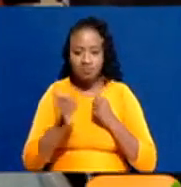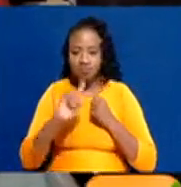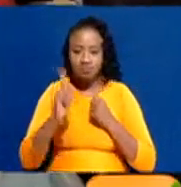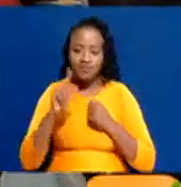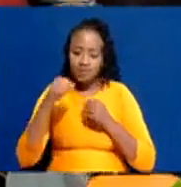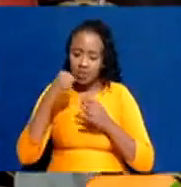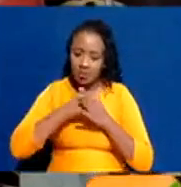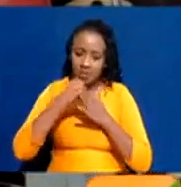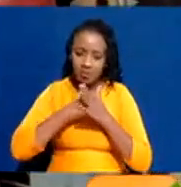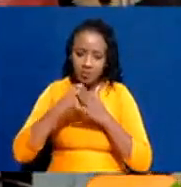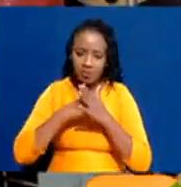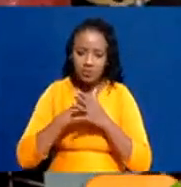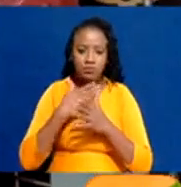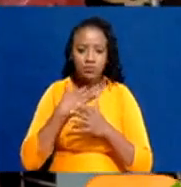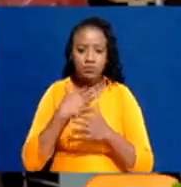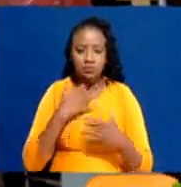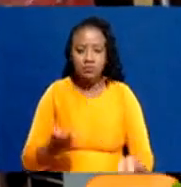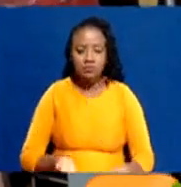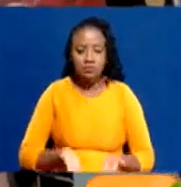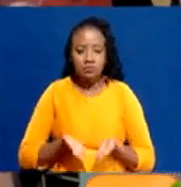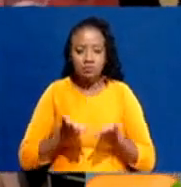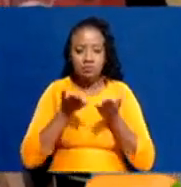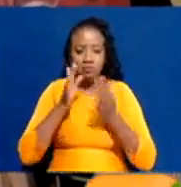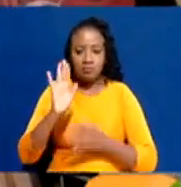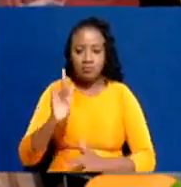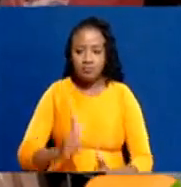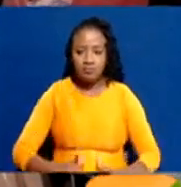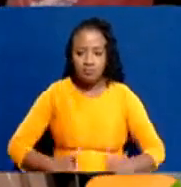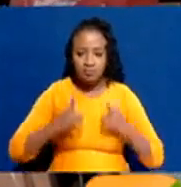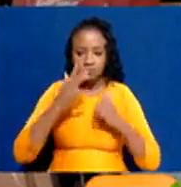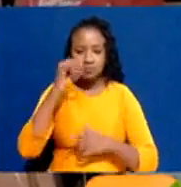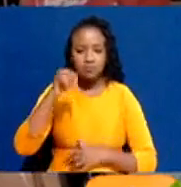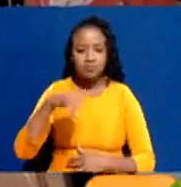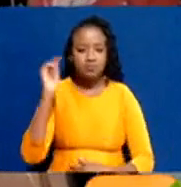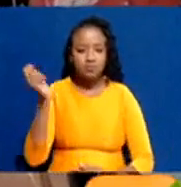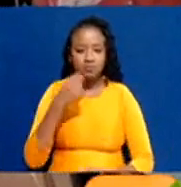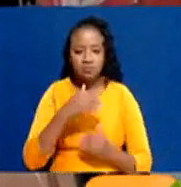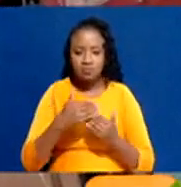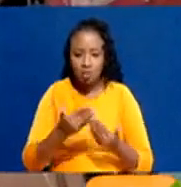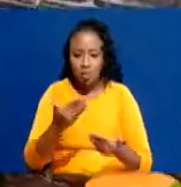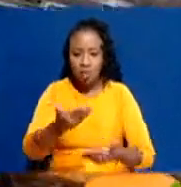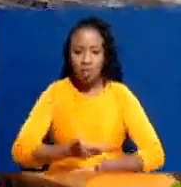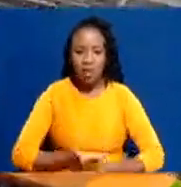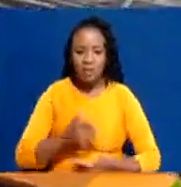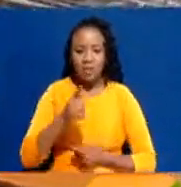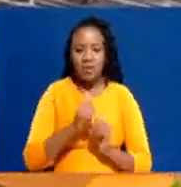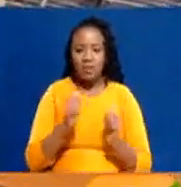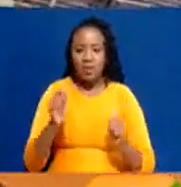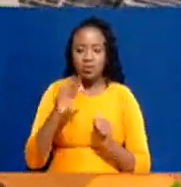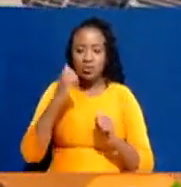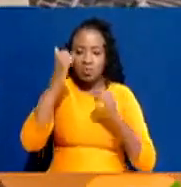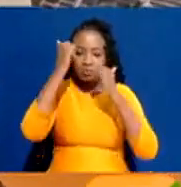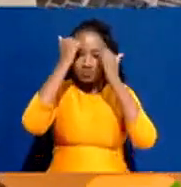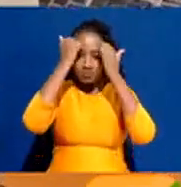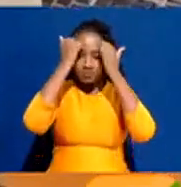was determined to make something of himself in this country that had graciously opened its door to him. He trained as an